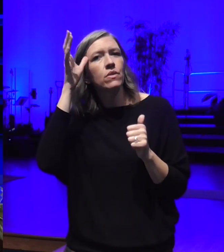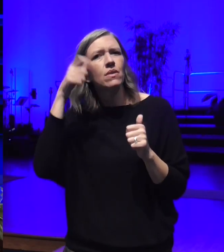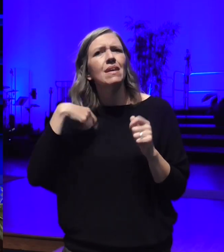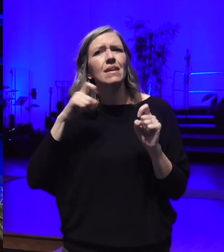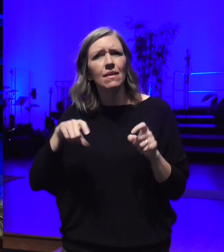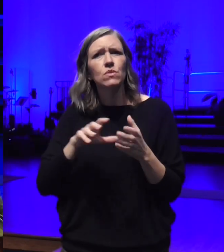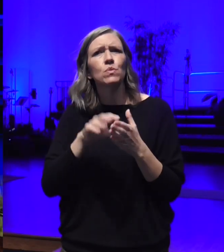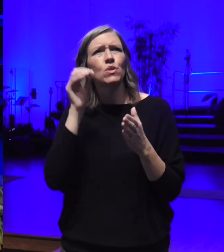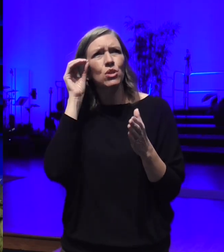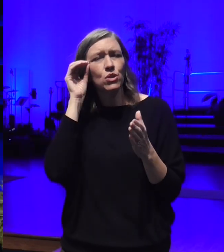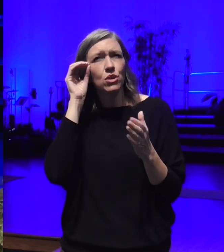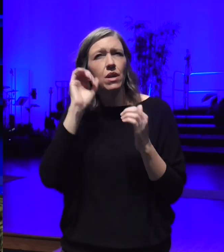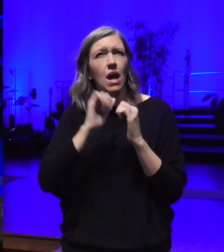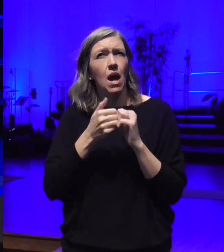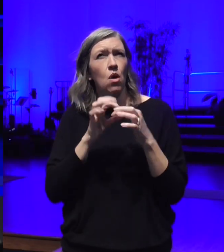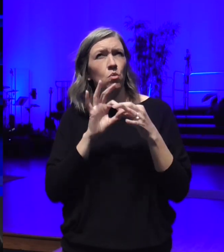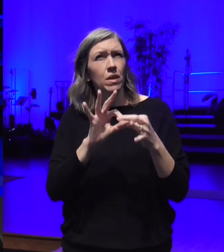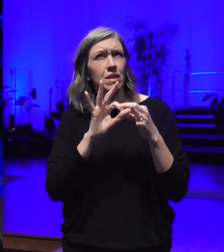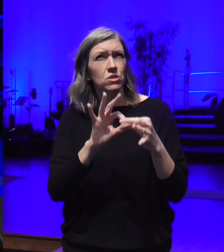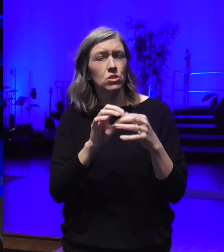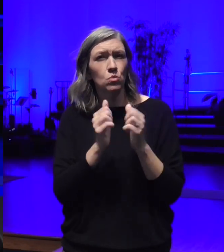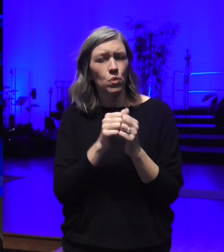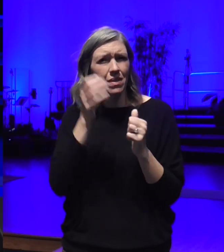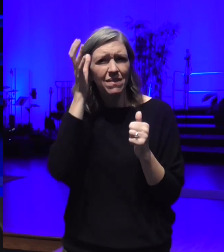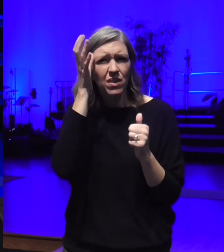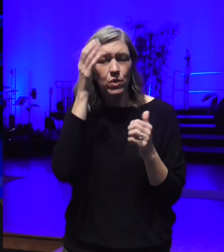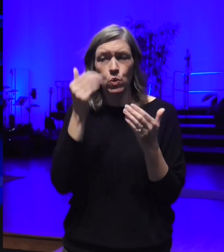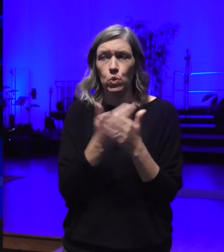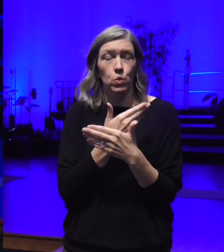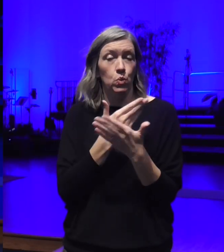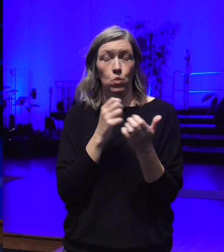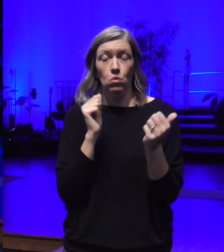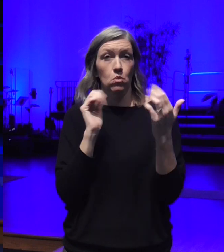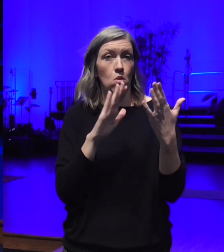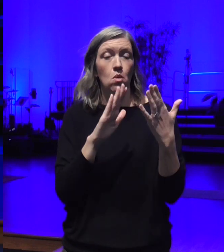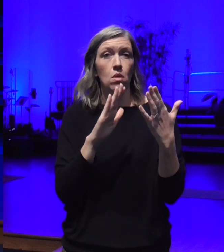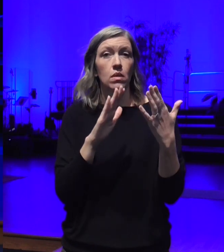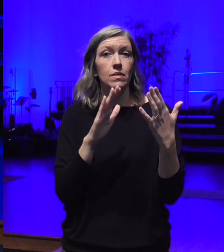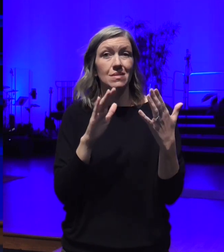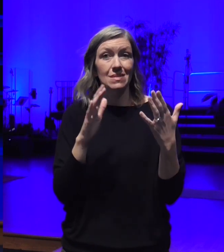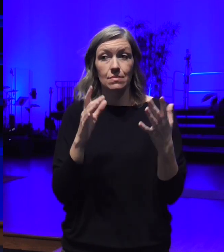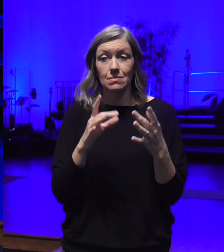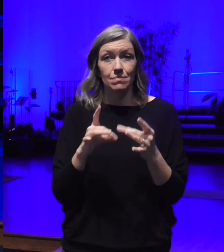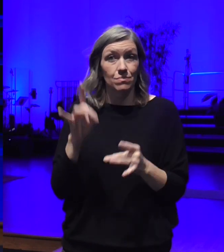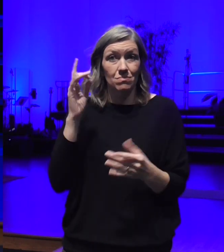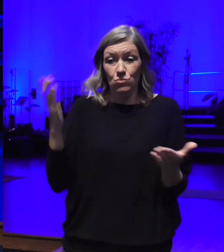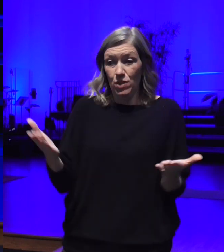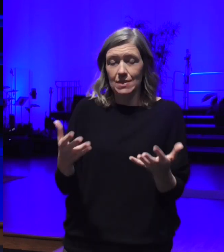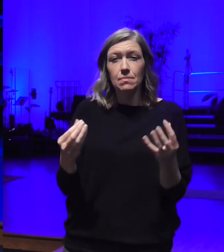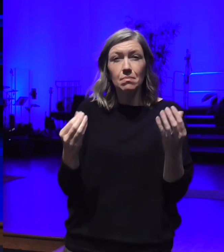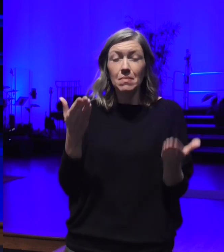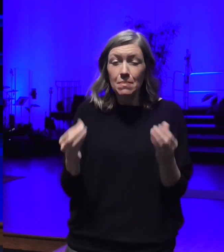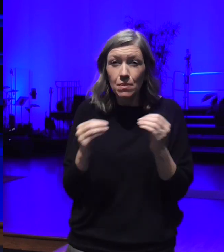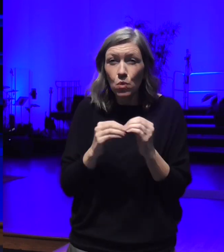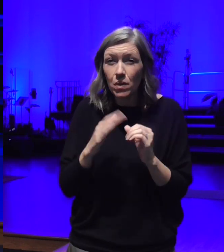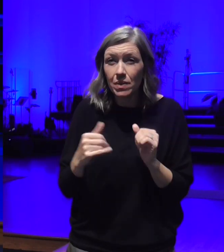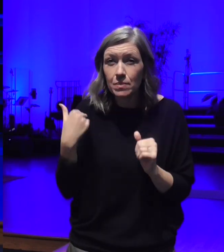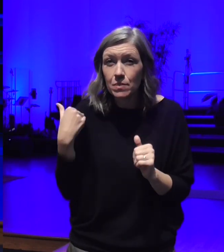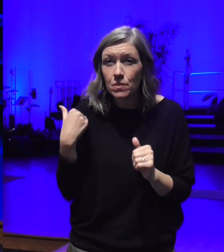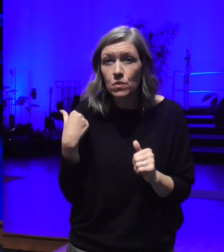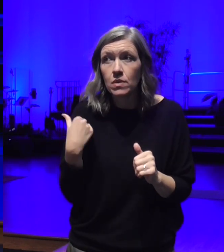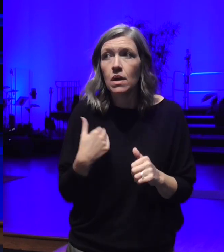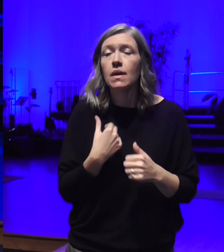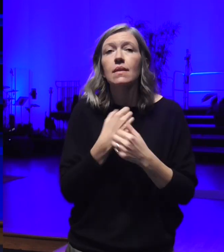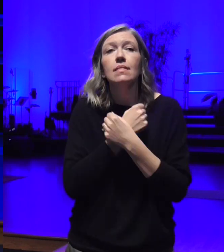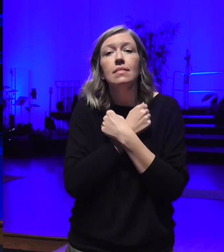to have a relationship with him in new ways, is as present, if not more so, than ever. I